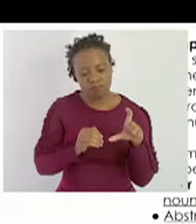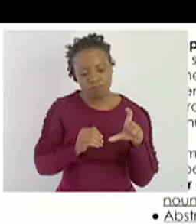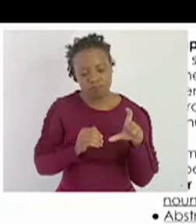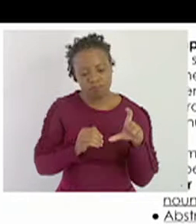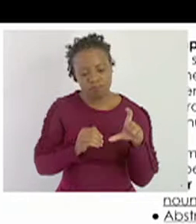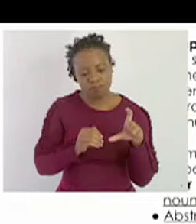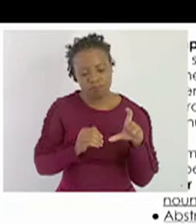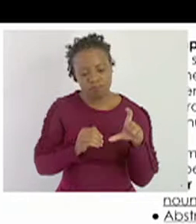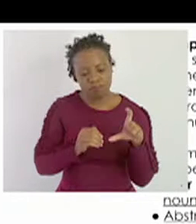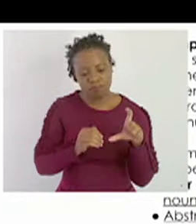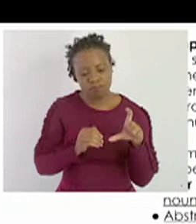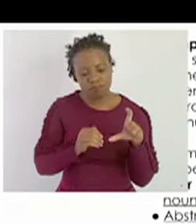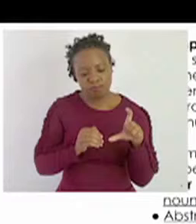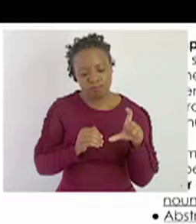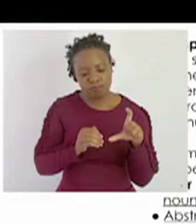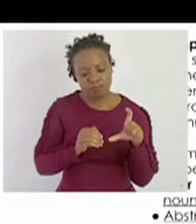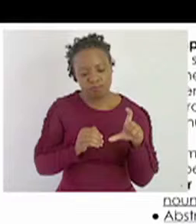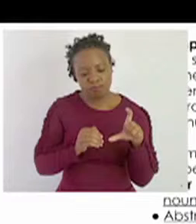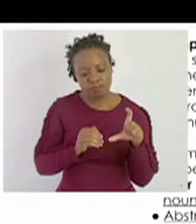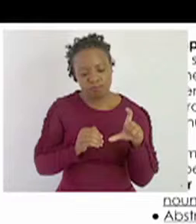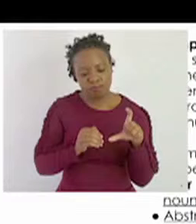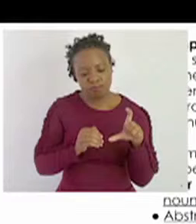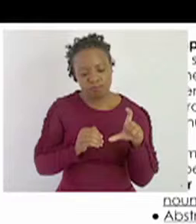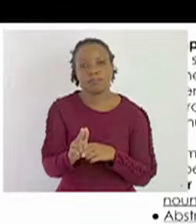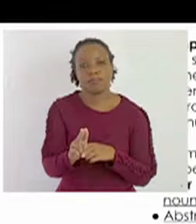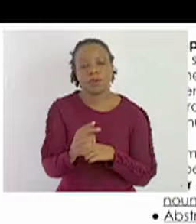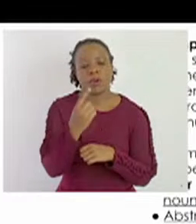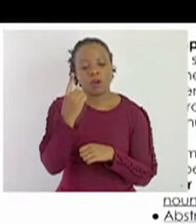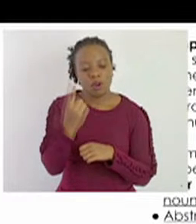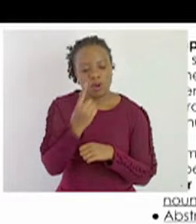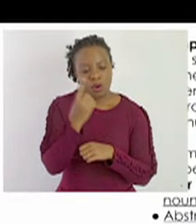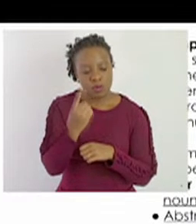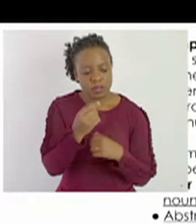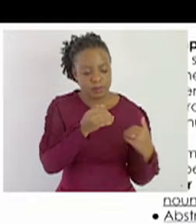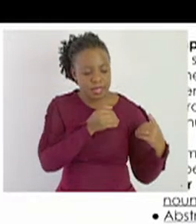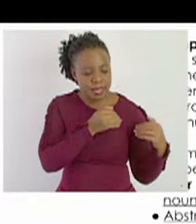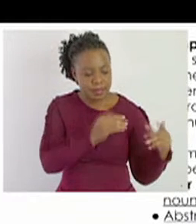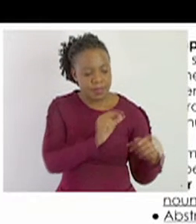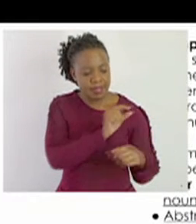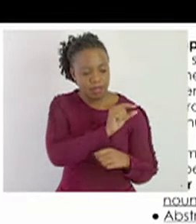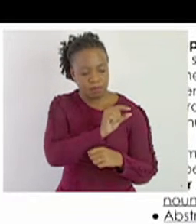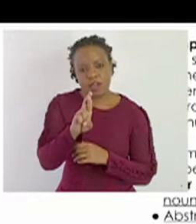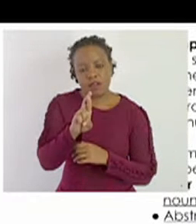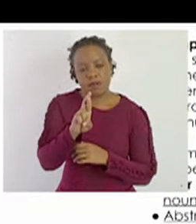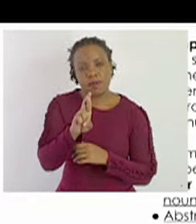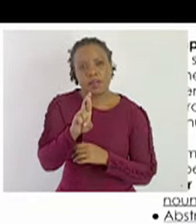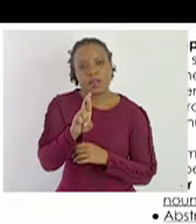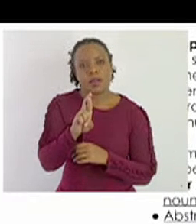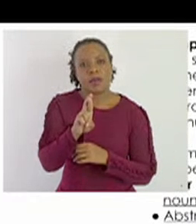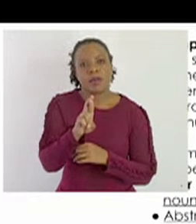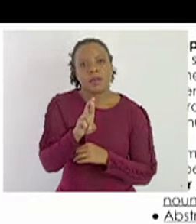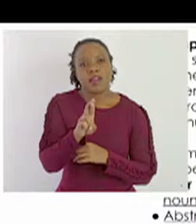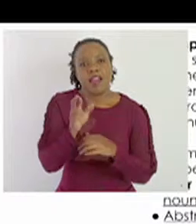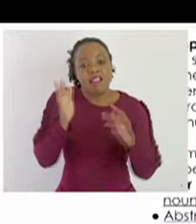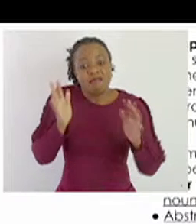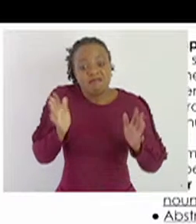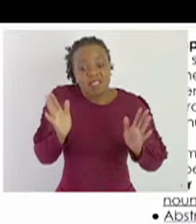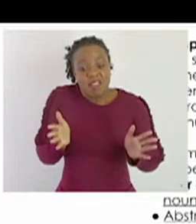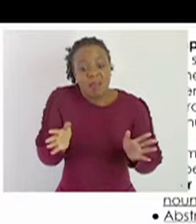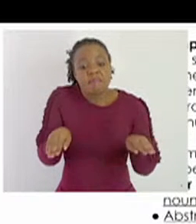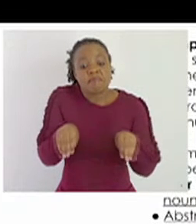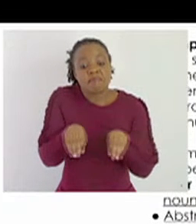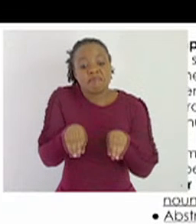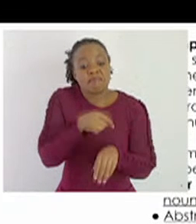not begin with they begin a sentence. There is an example. In